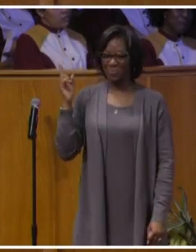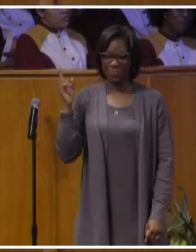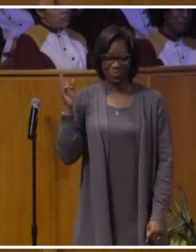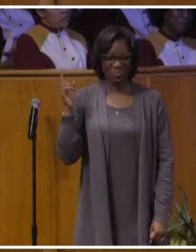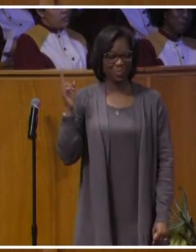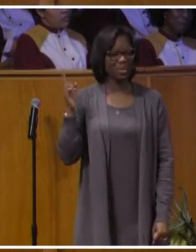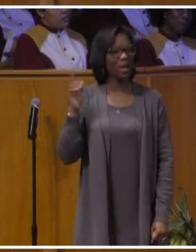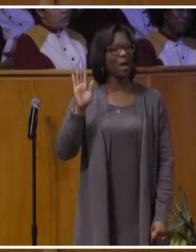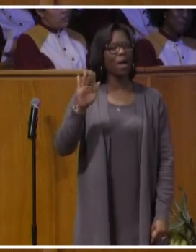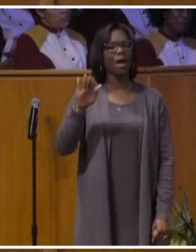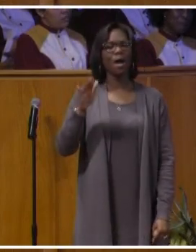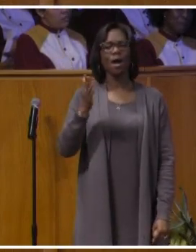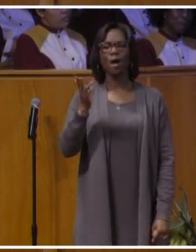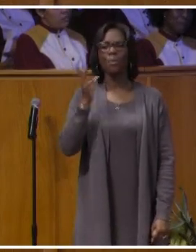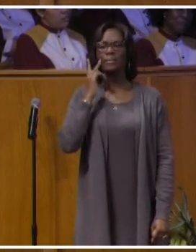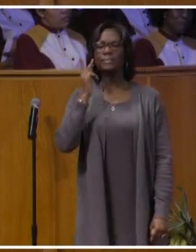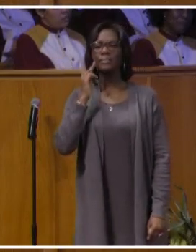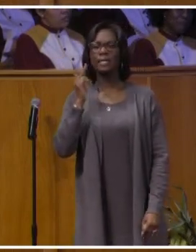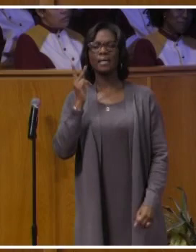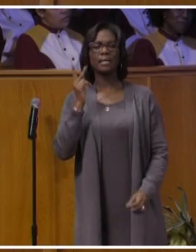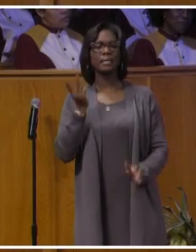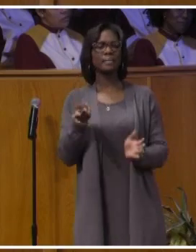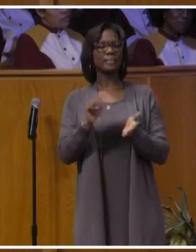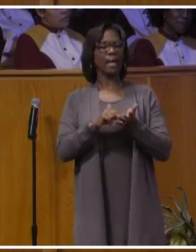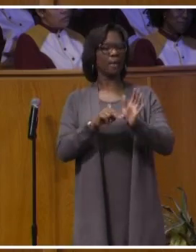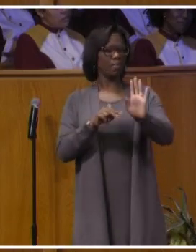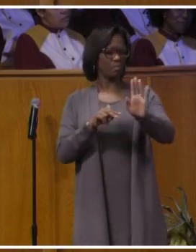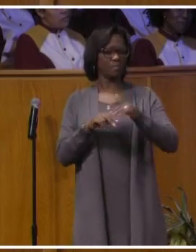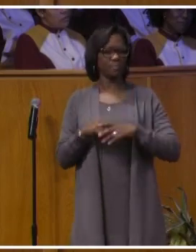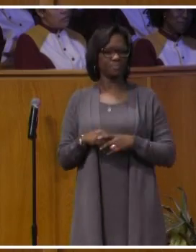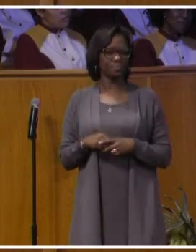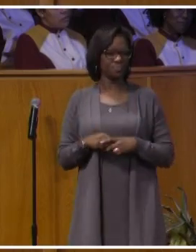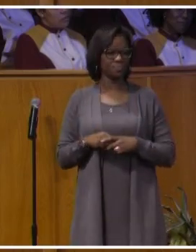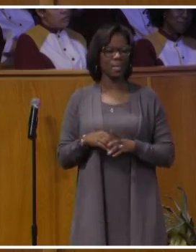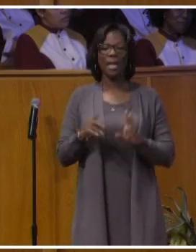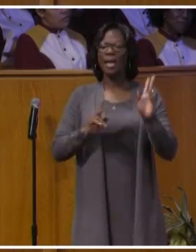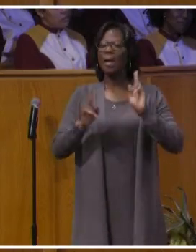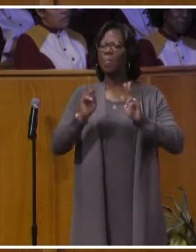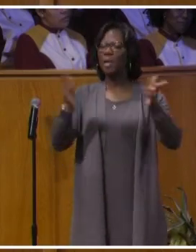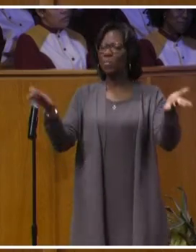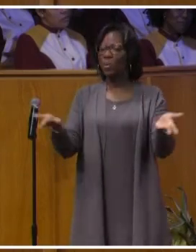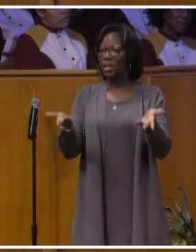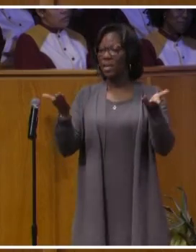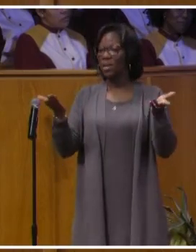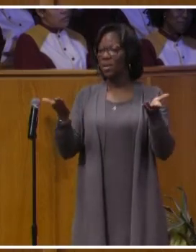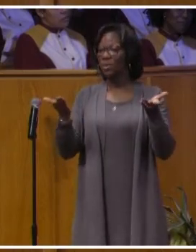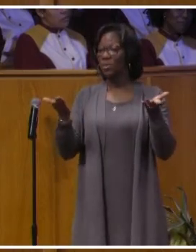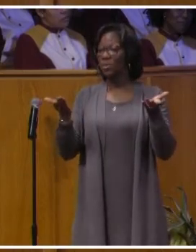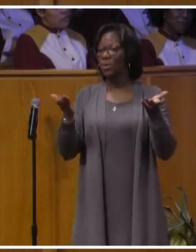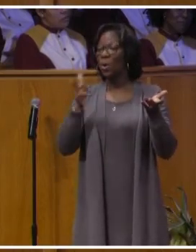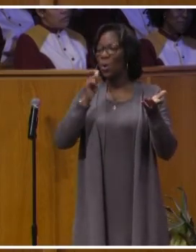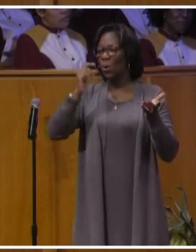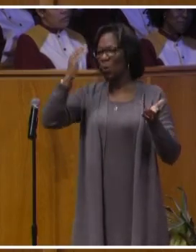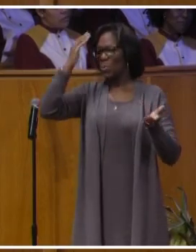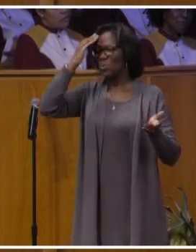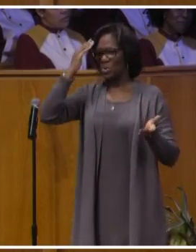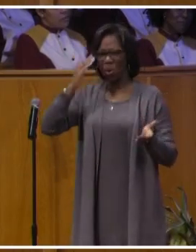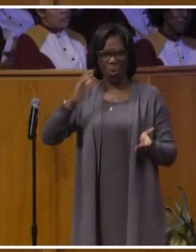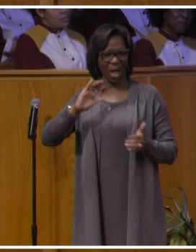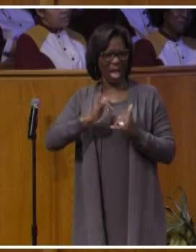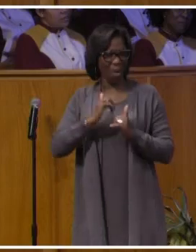I want to see, standing on your feet, people in the sanctuary who know what it's